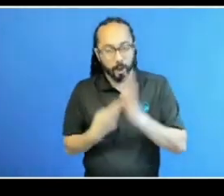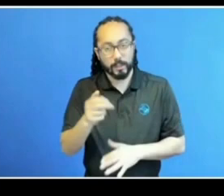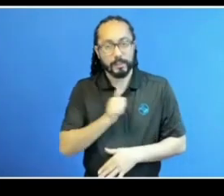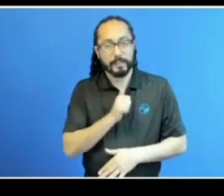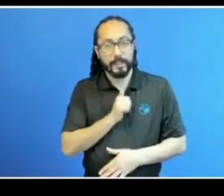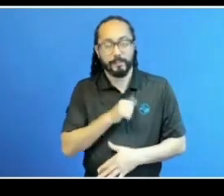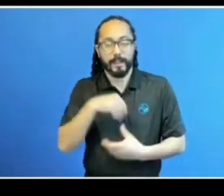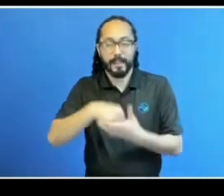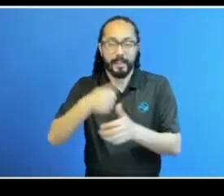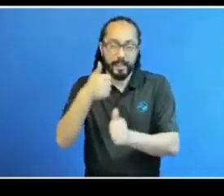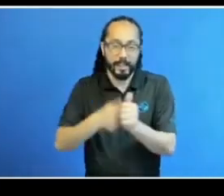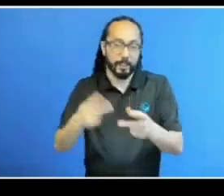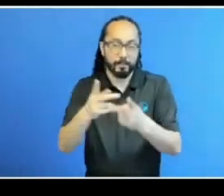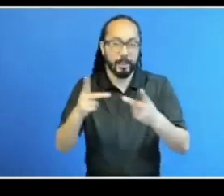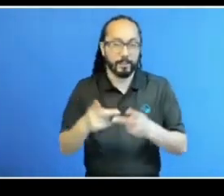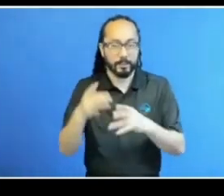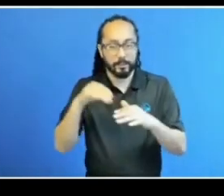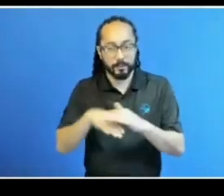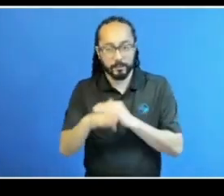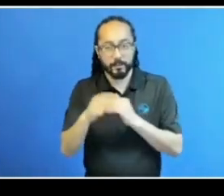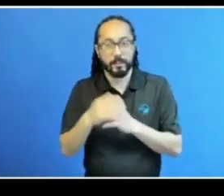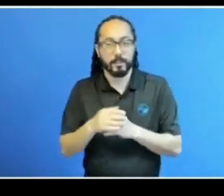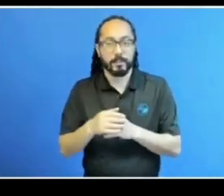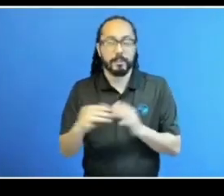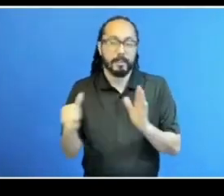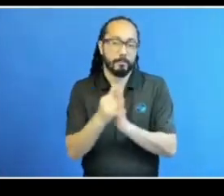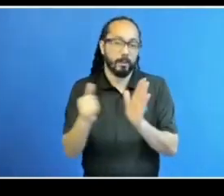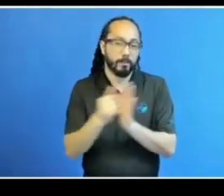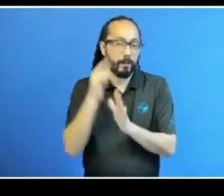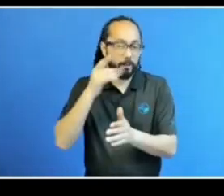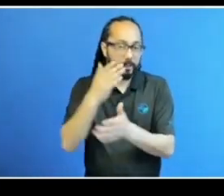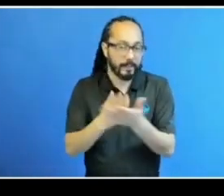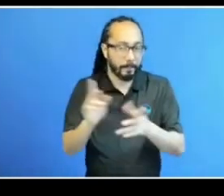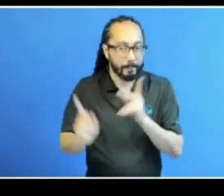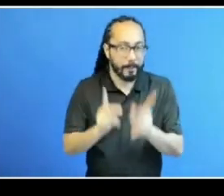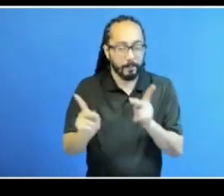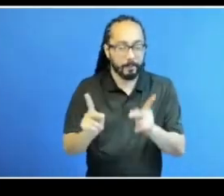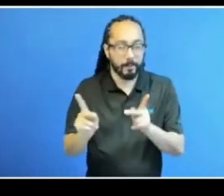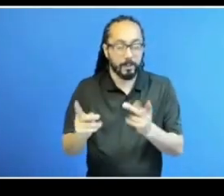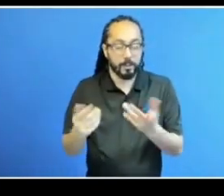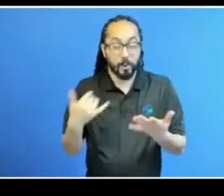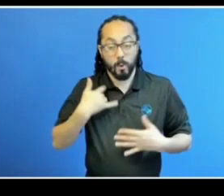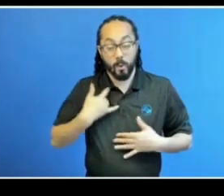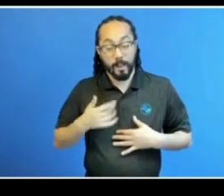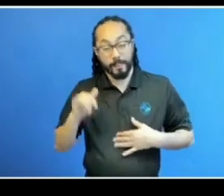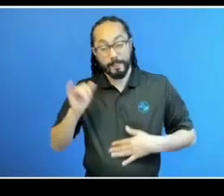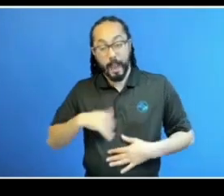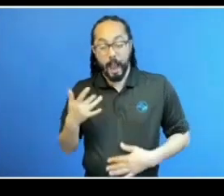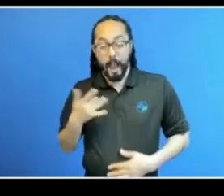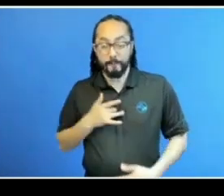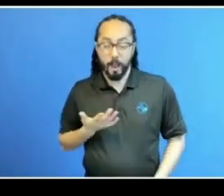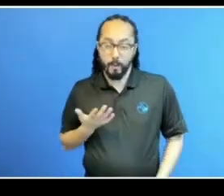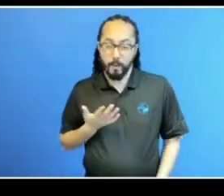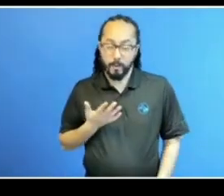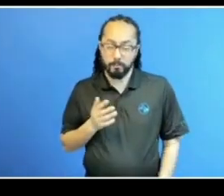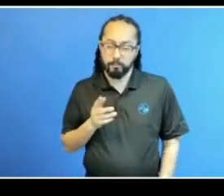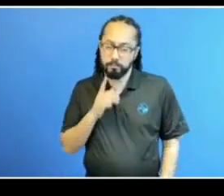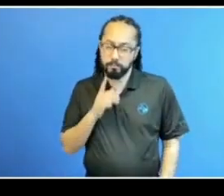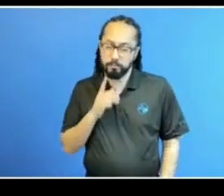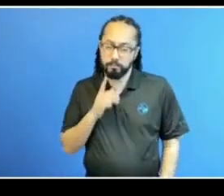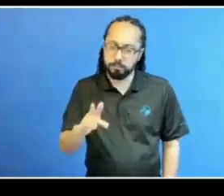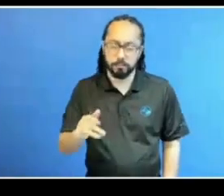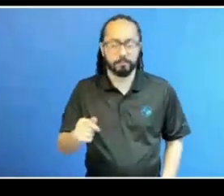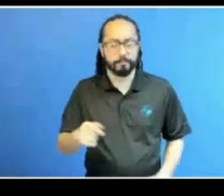enter, which isn't possible for some people. So I do not take that for granted as an entrepreneur.